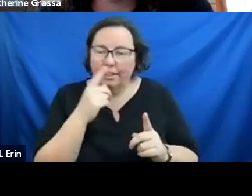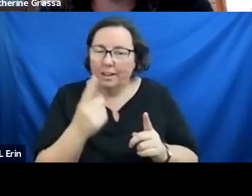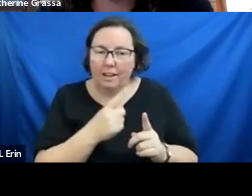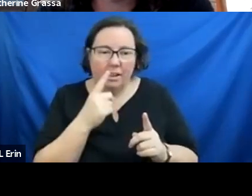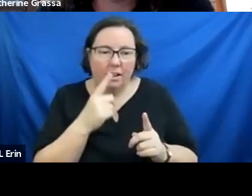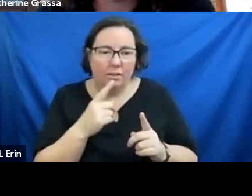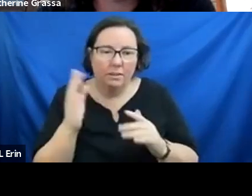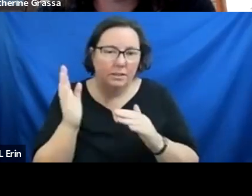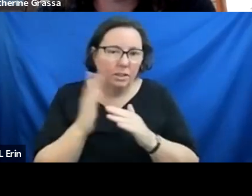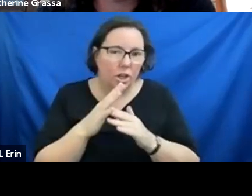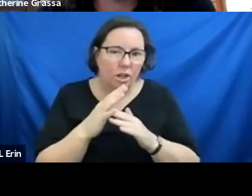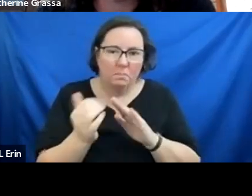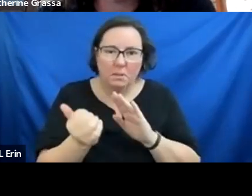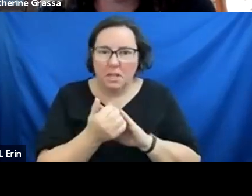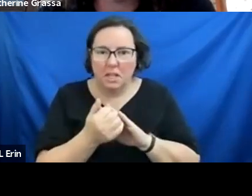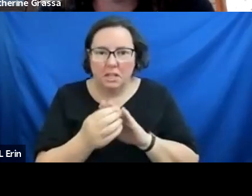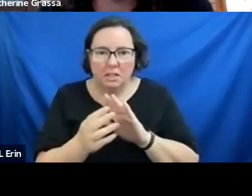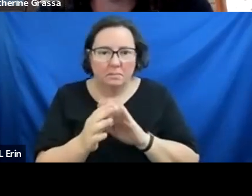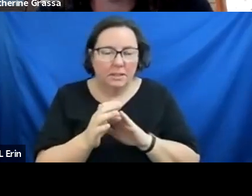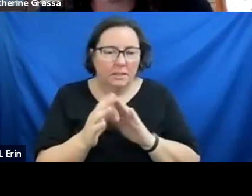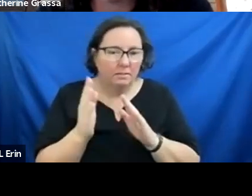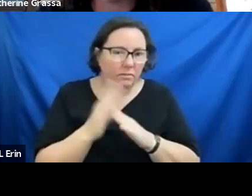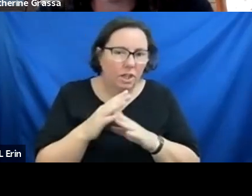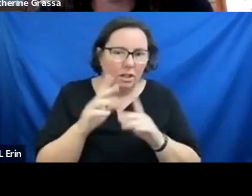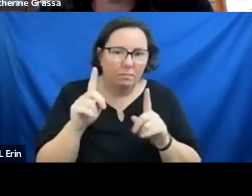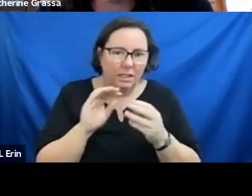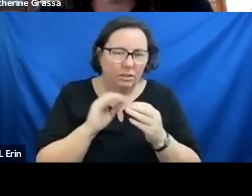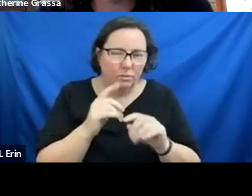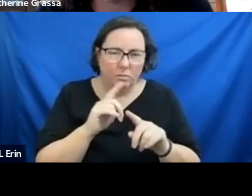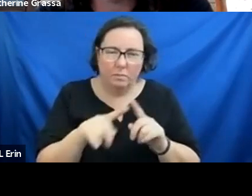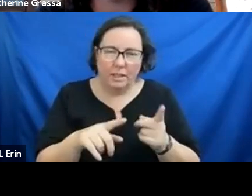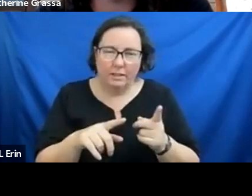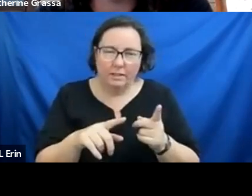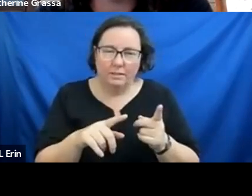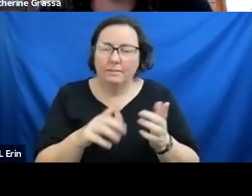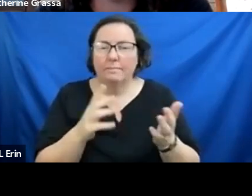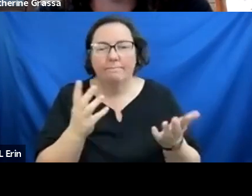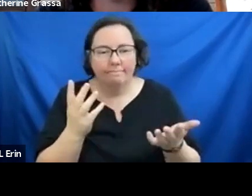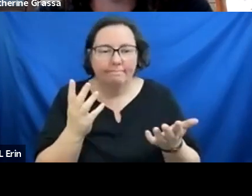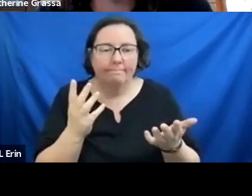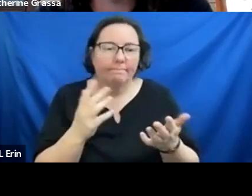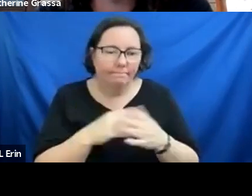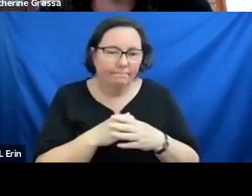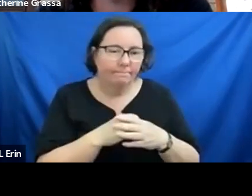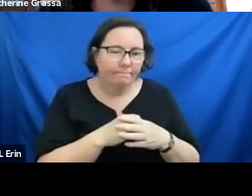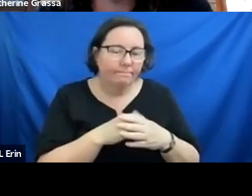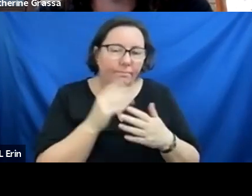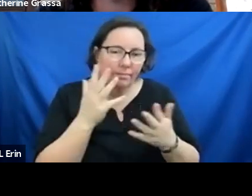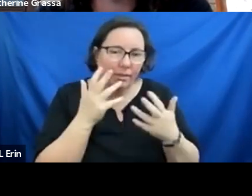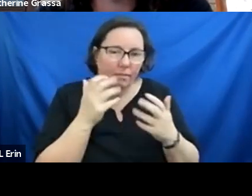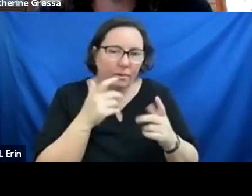have top grades and top test scores. But, you know, I would